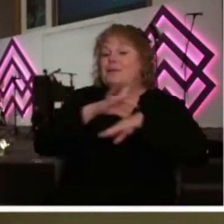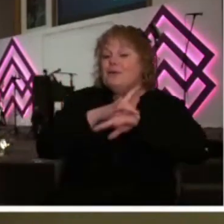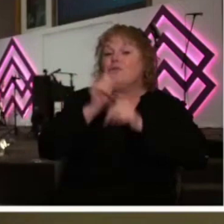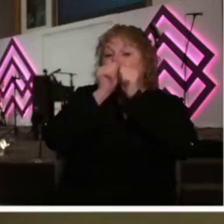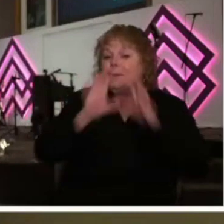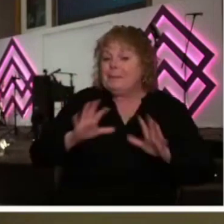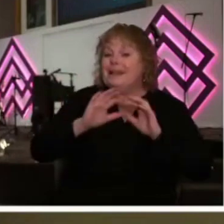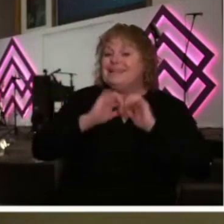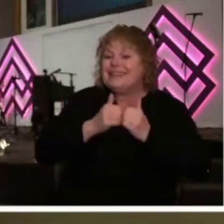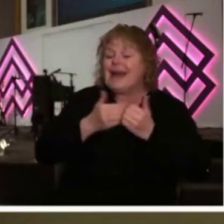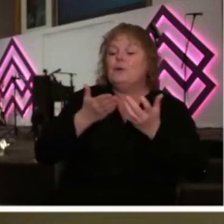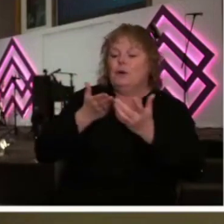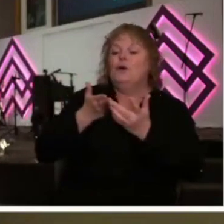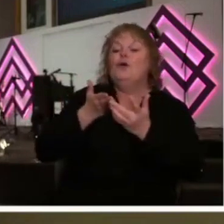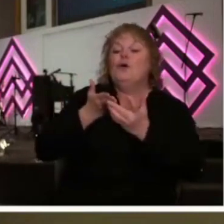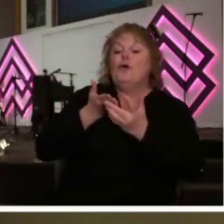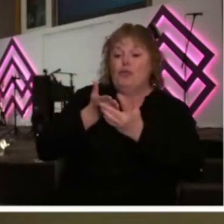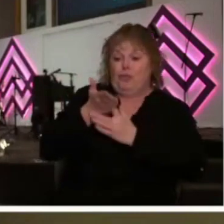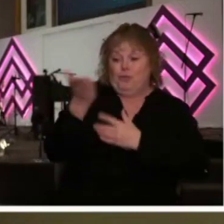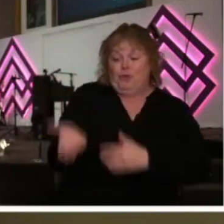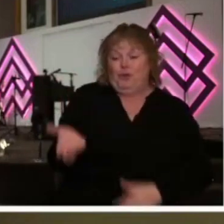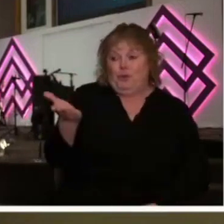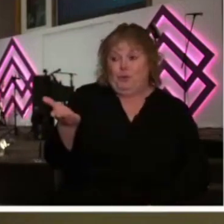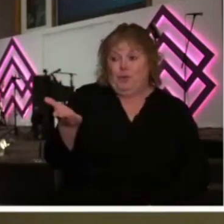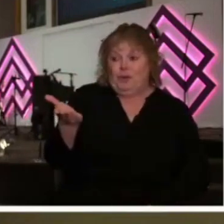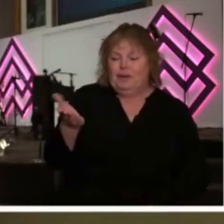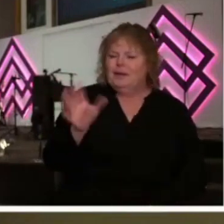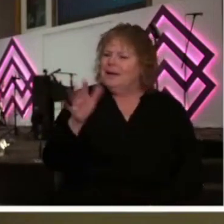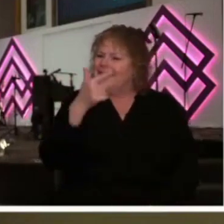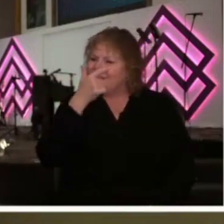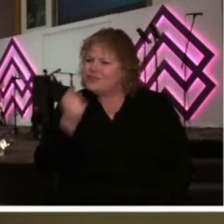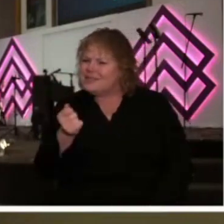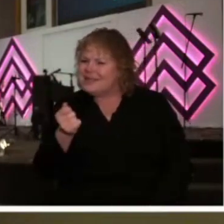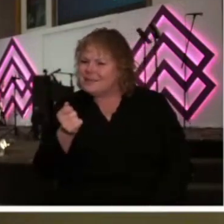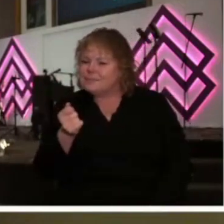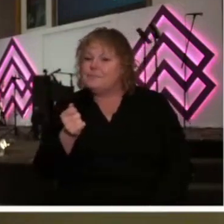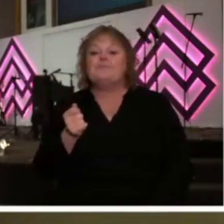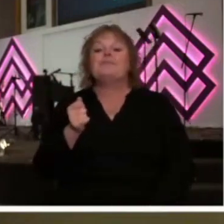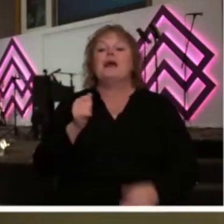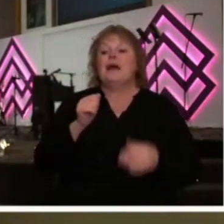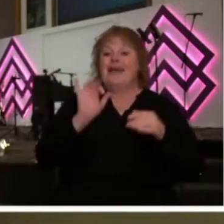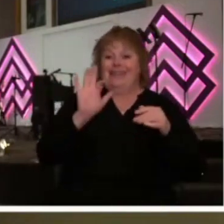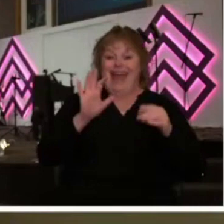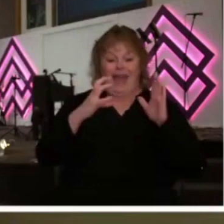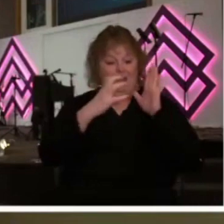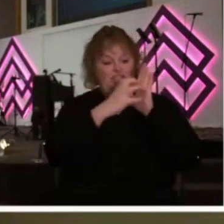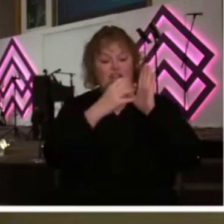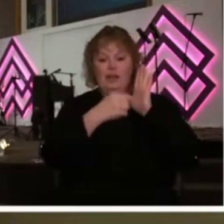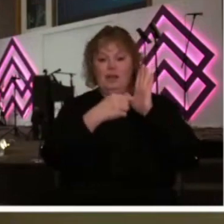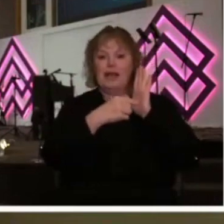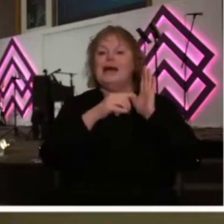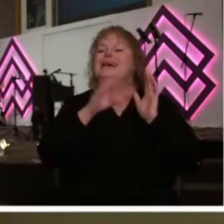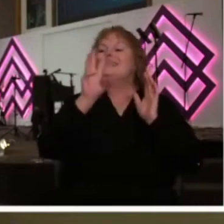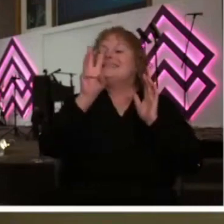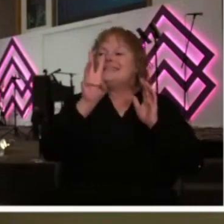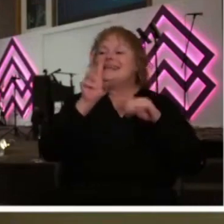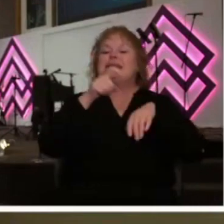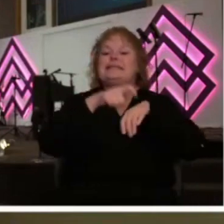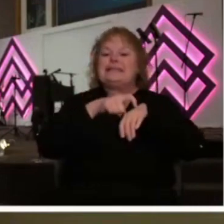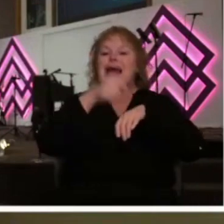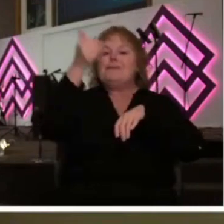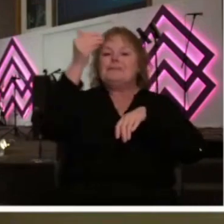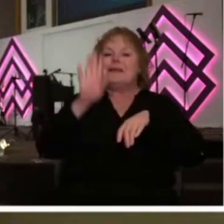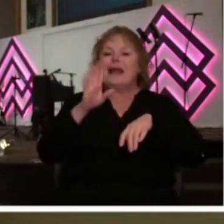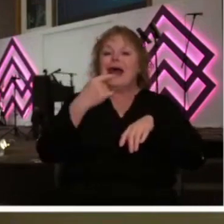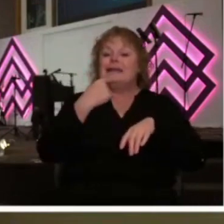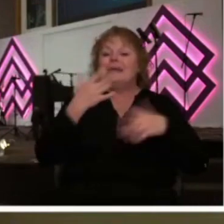through you. I want you to notice that in that scripture, there are six times that God used the term, I